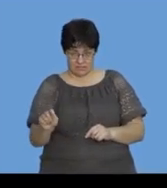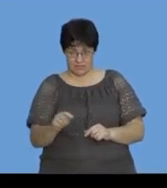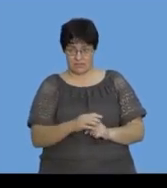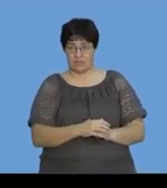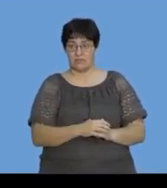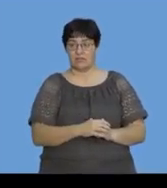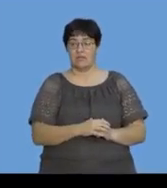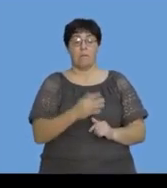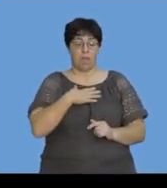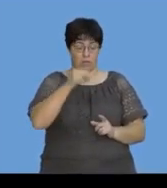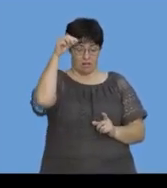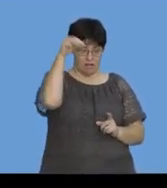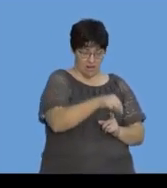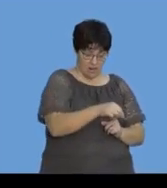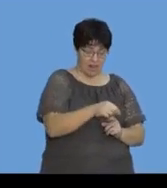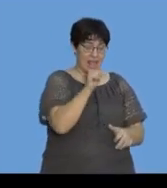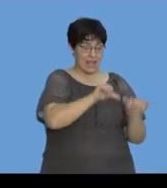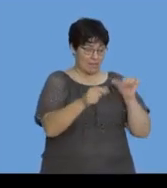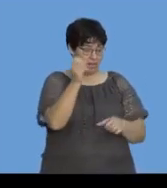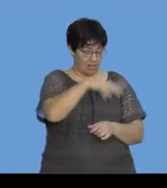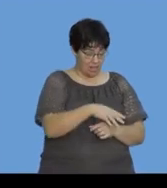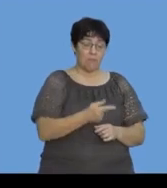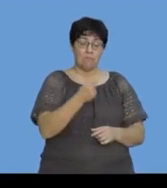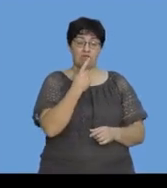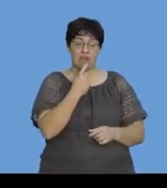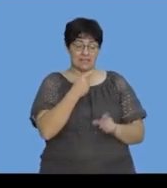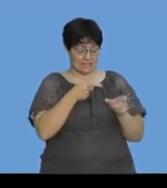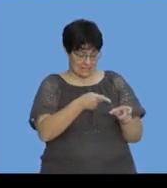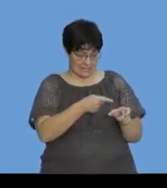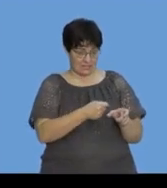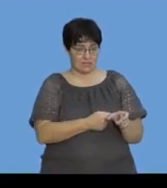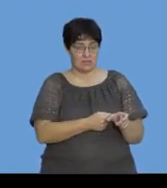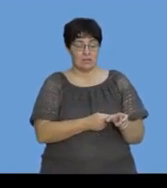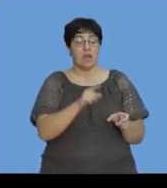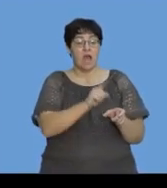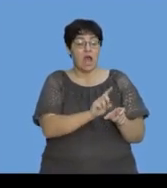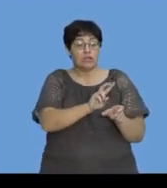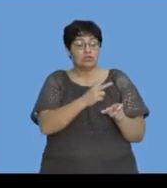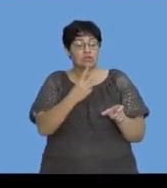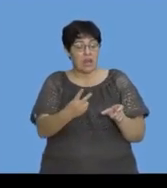it's red, right? So we want from red, they are red,